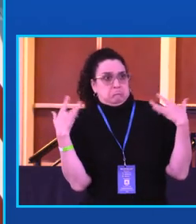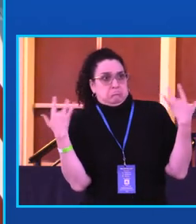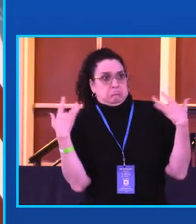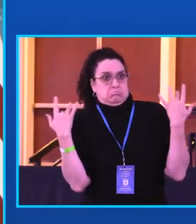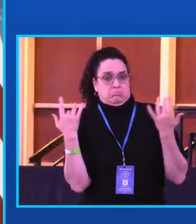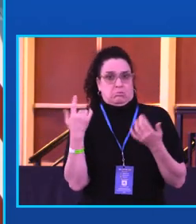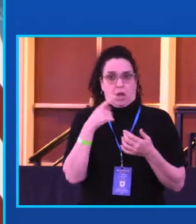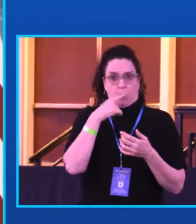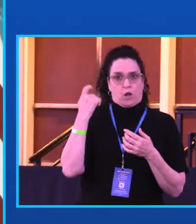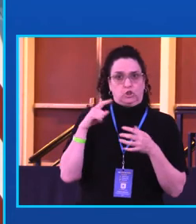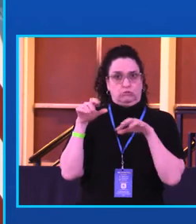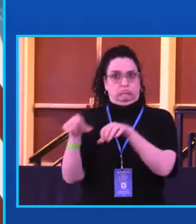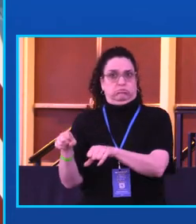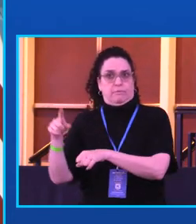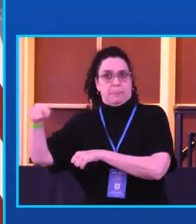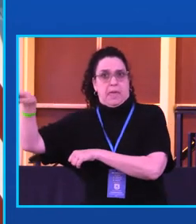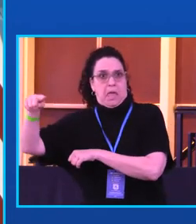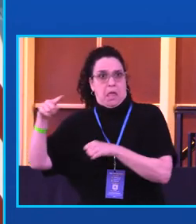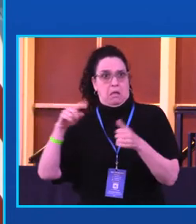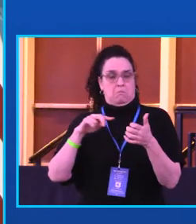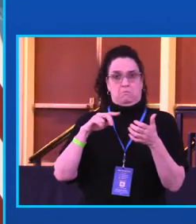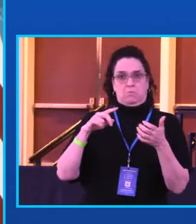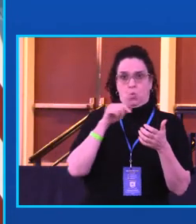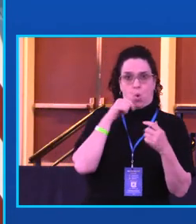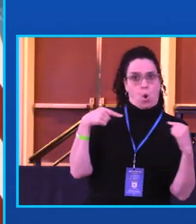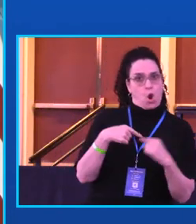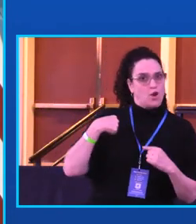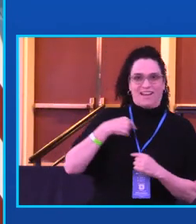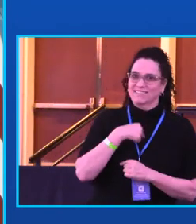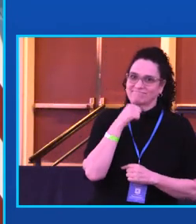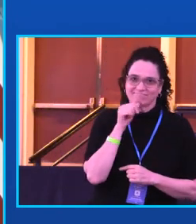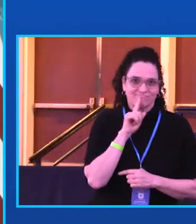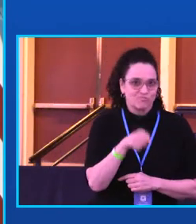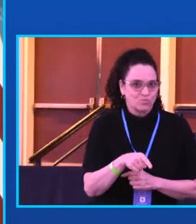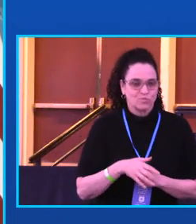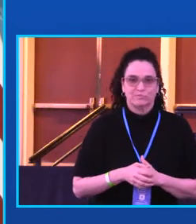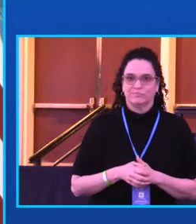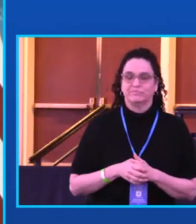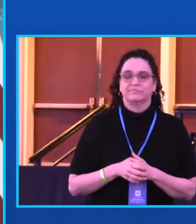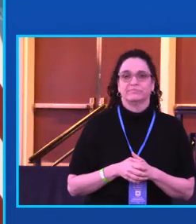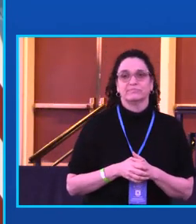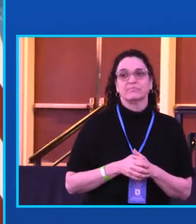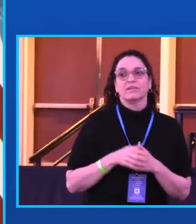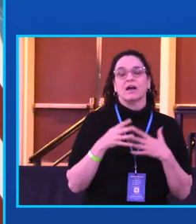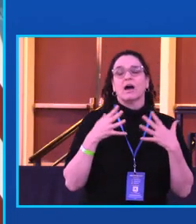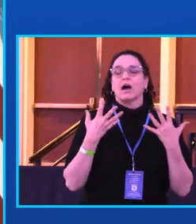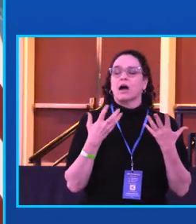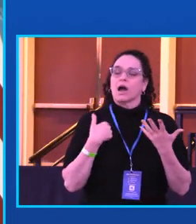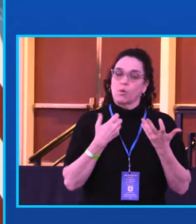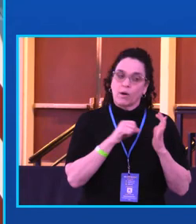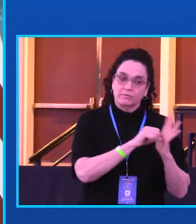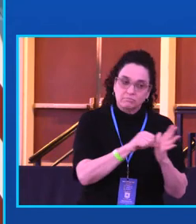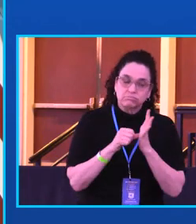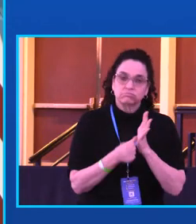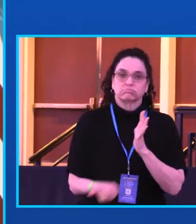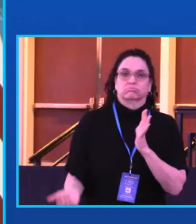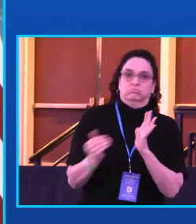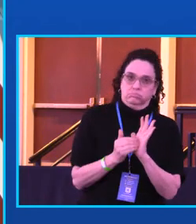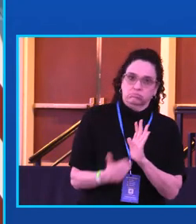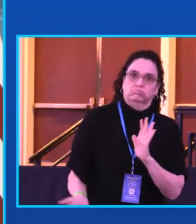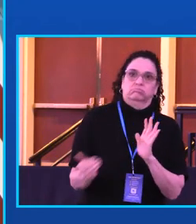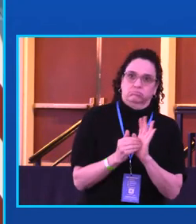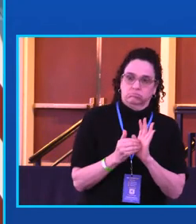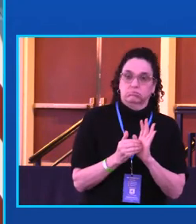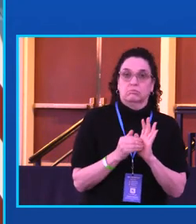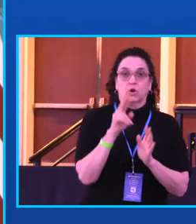aggression. So I will say what I know we all say, and I will say over and over again.